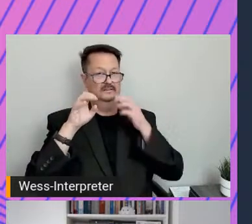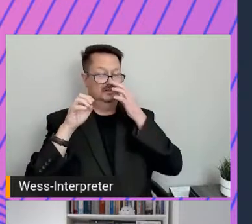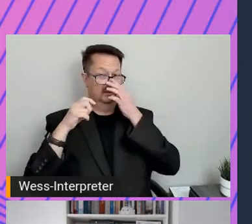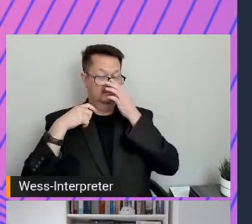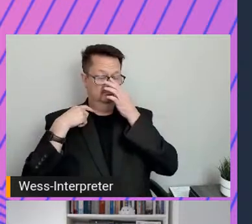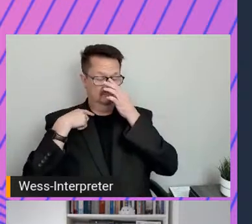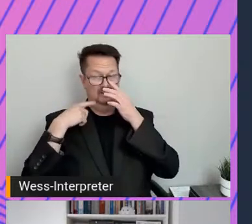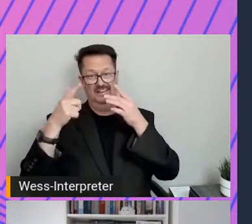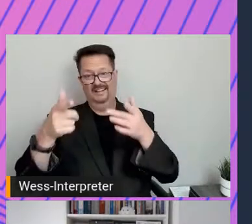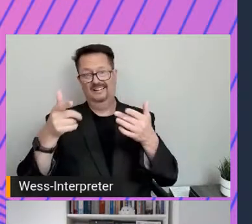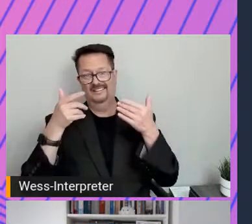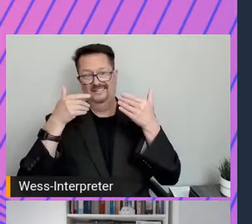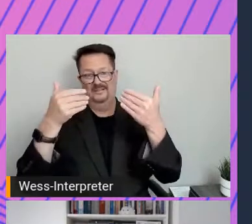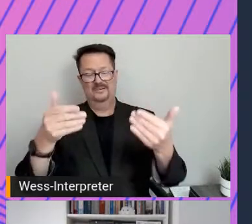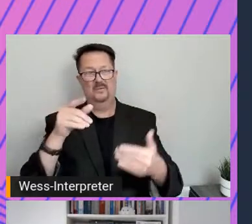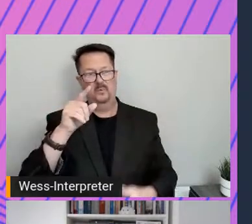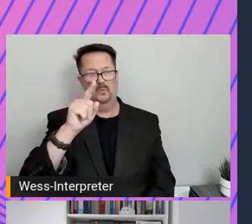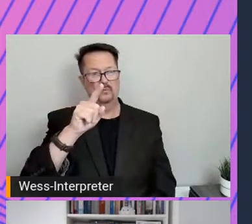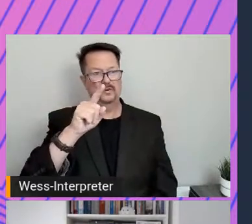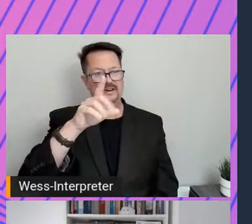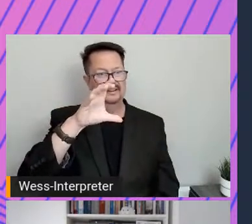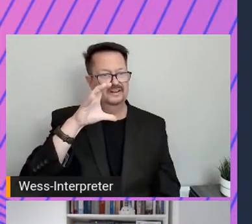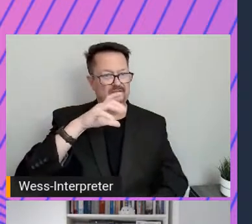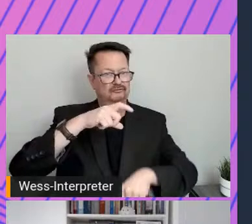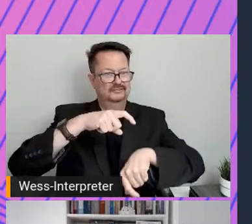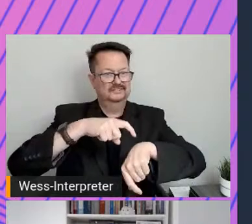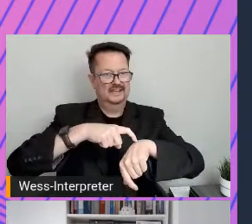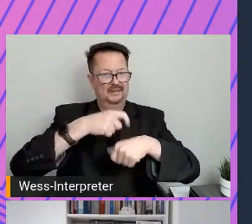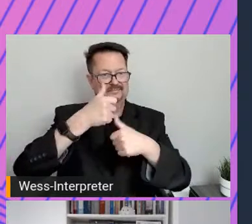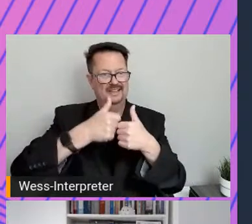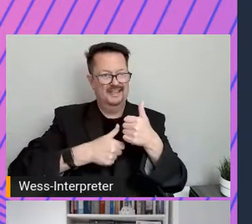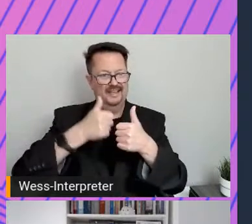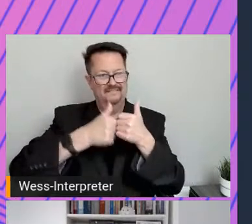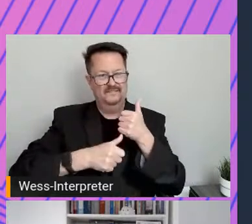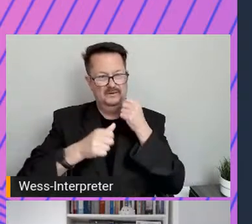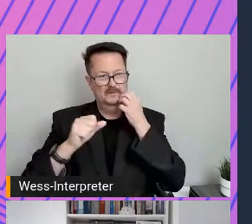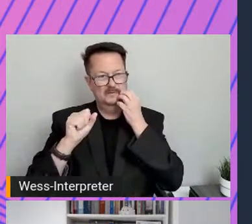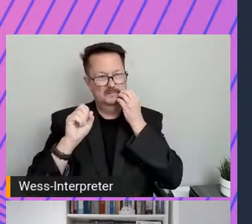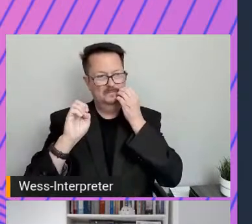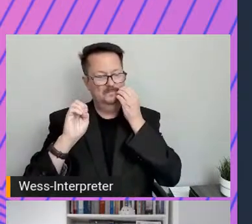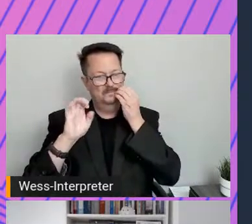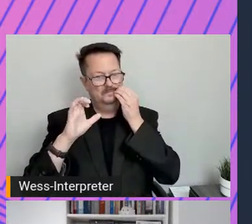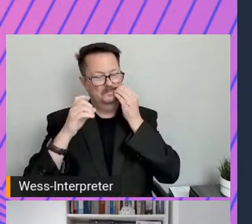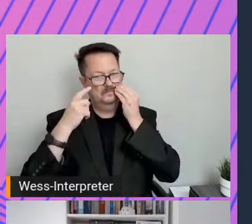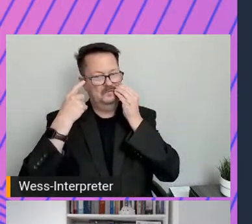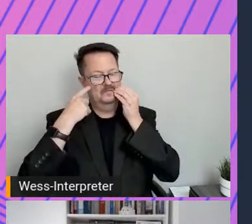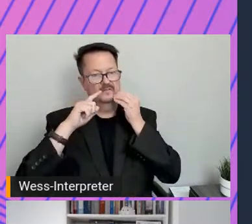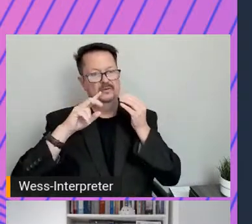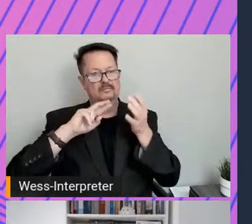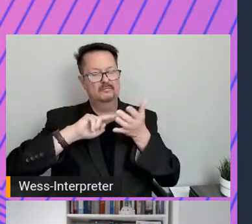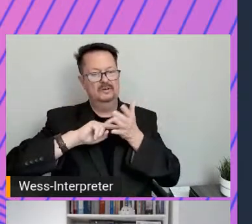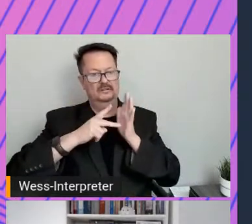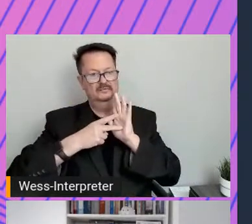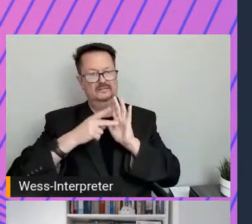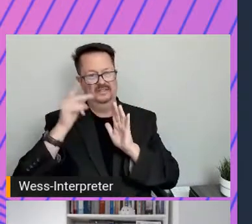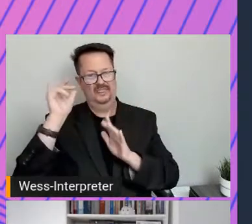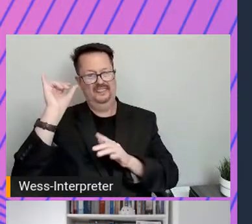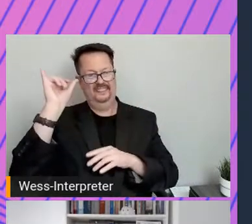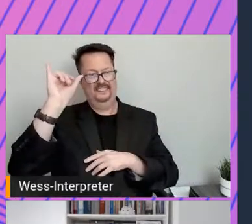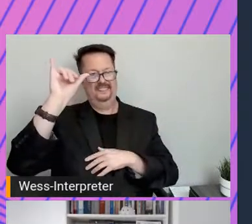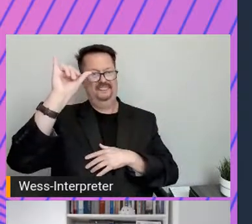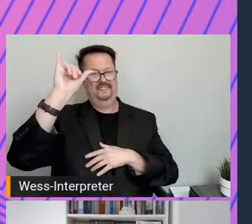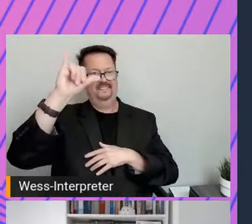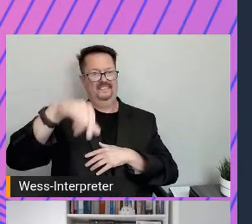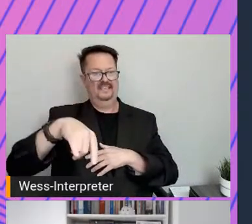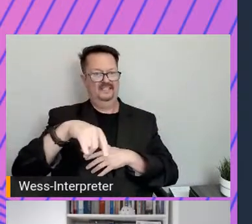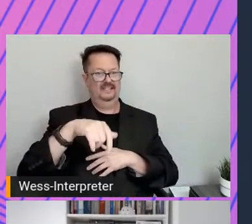function 100 times per second per process. Because that time, that 10 milliseconds and 100 millisecond